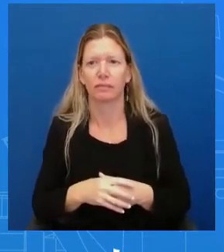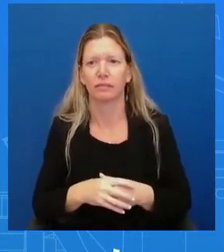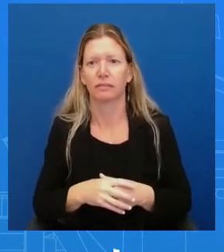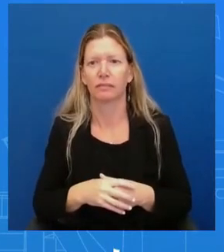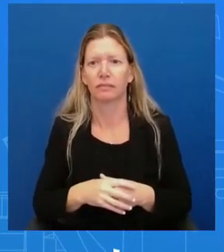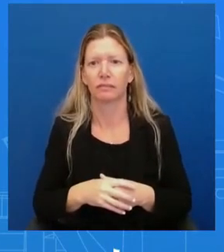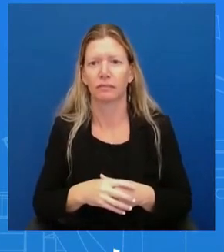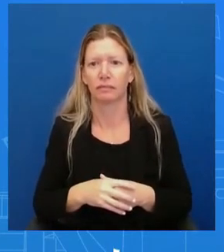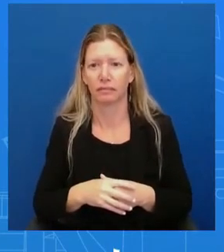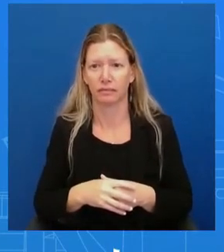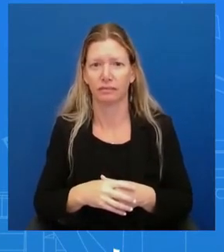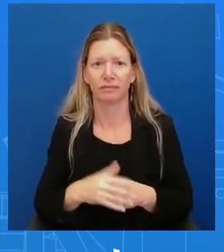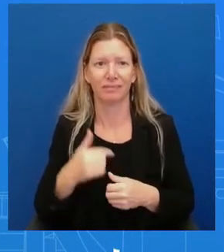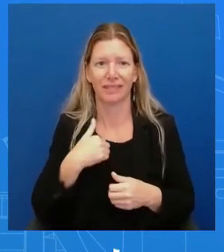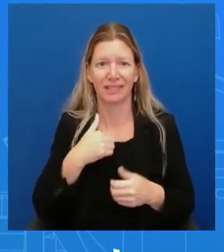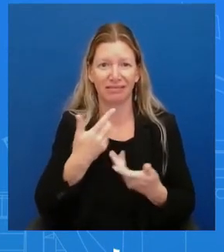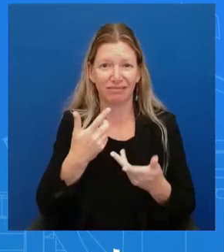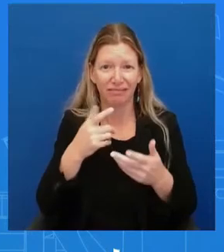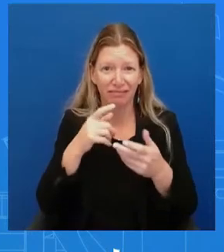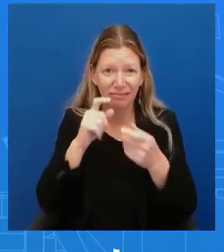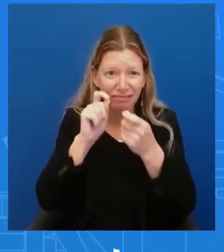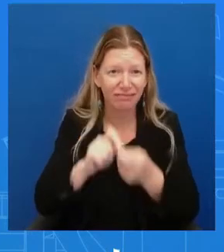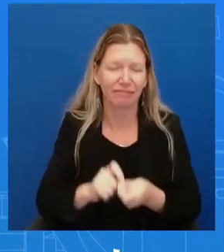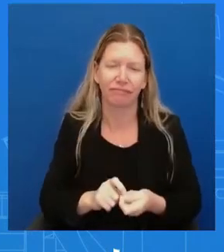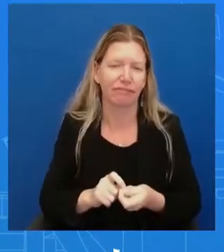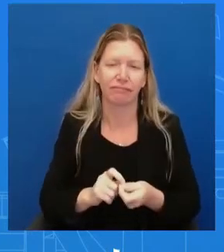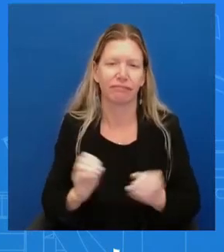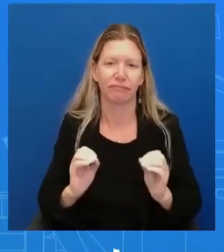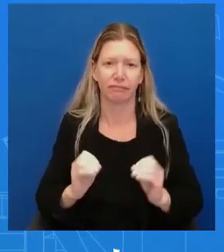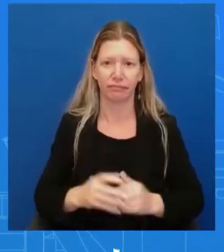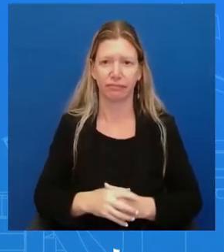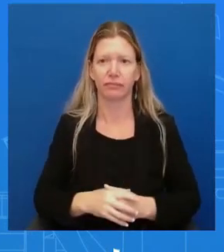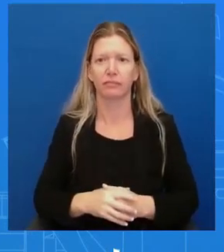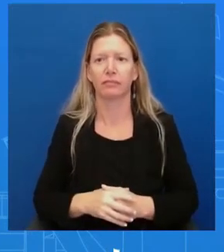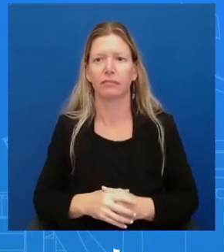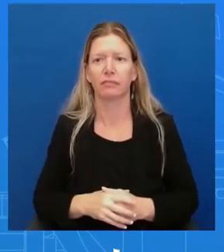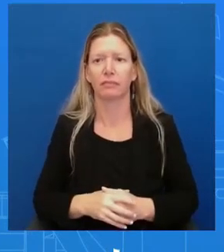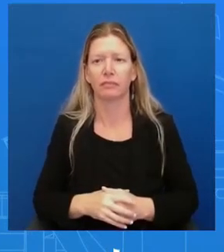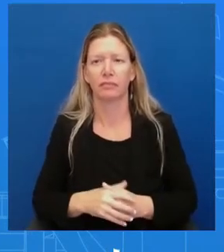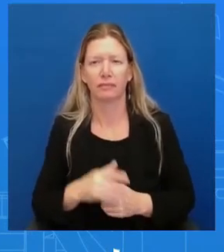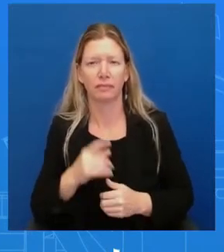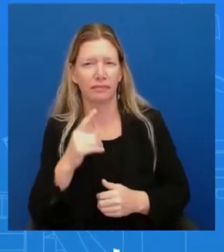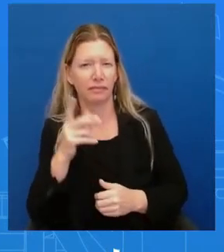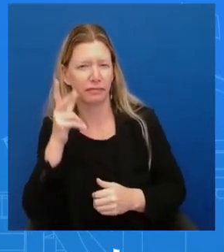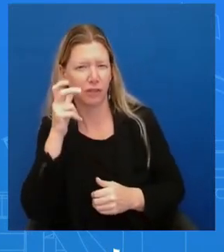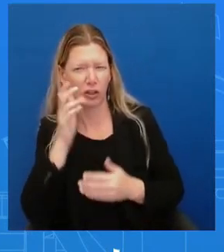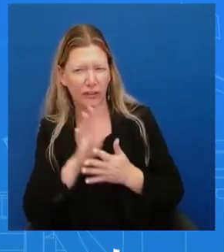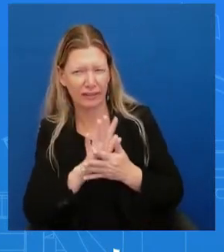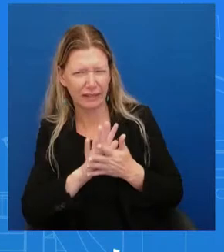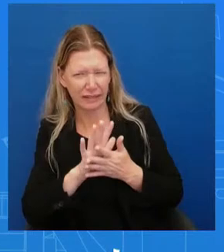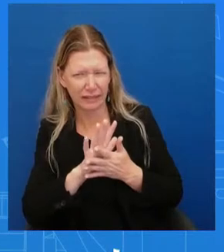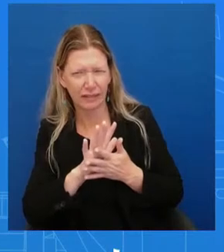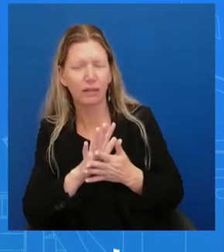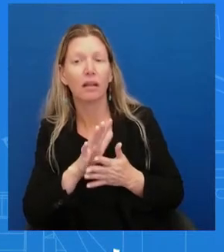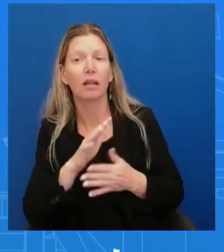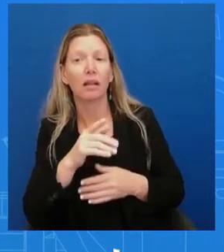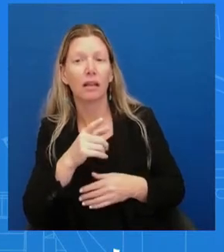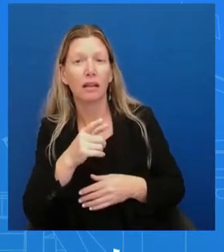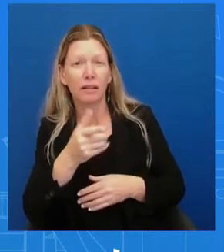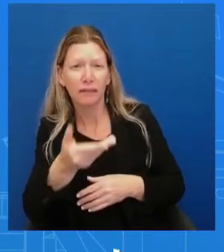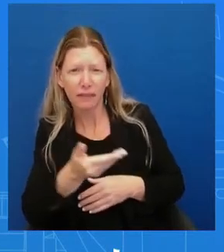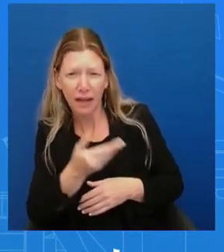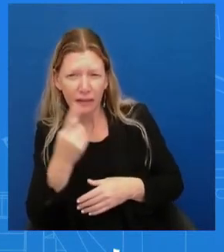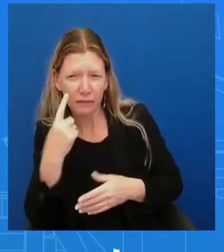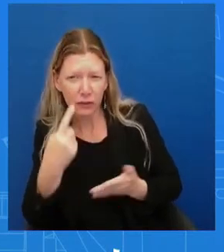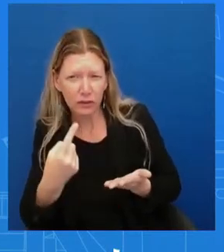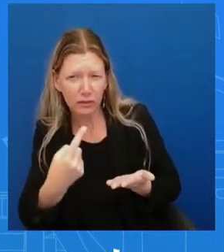Republicans invited to the White House this week or next week to talk about this? I don't have any schedule about